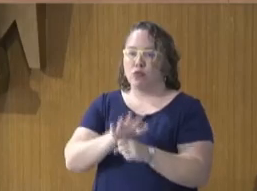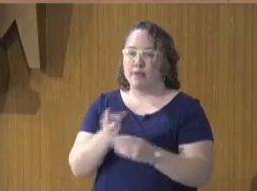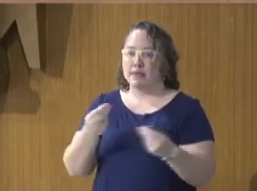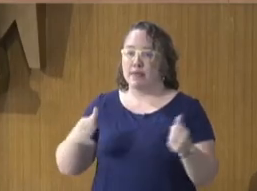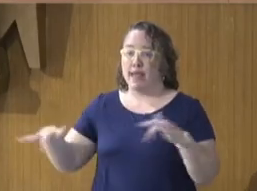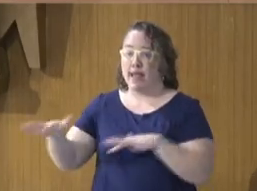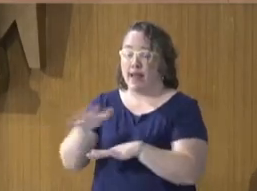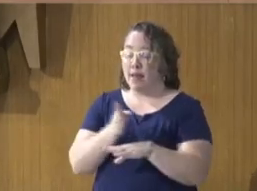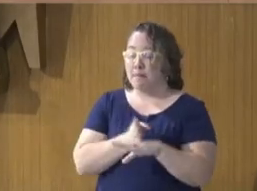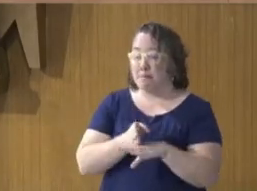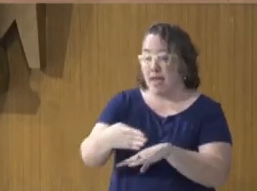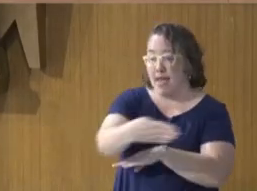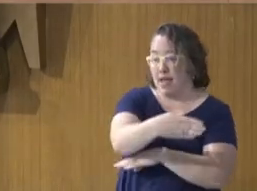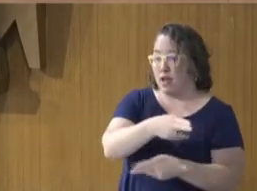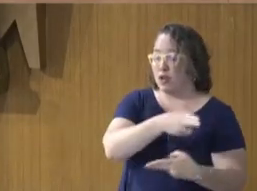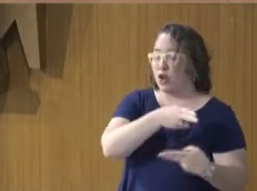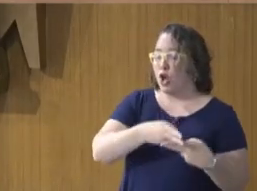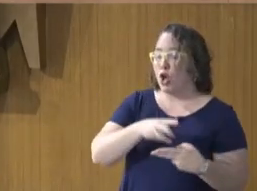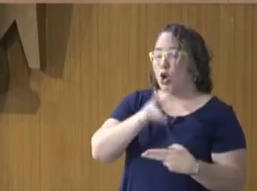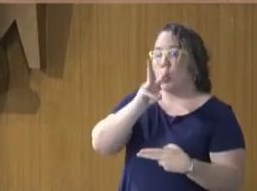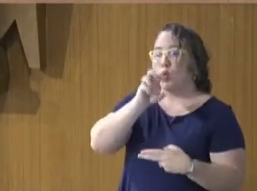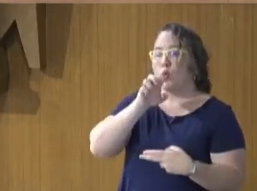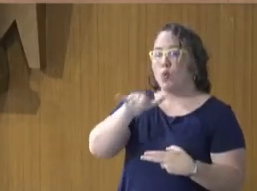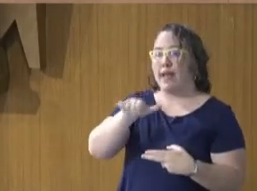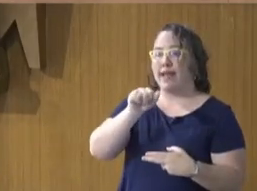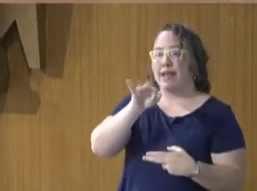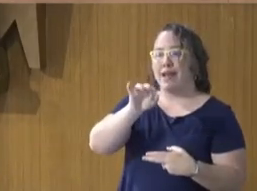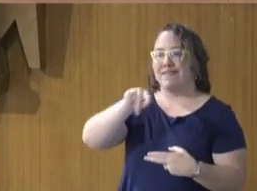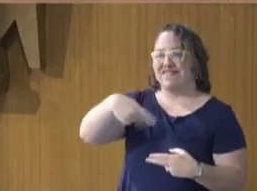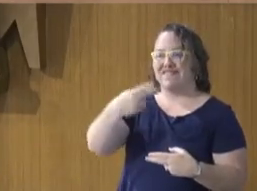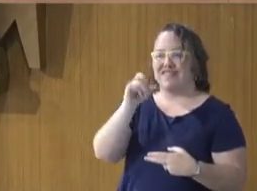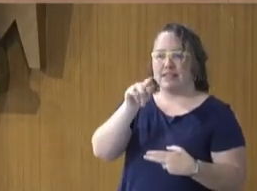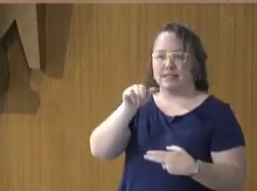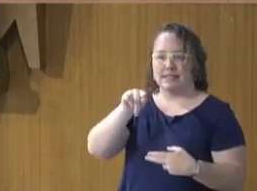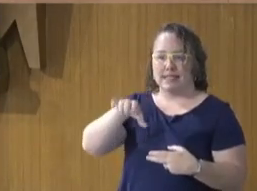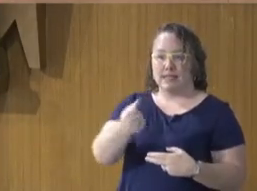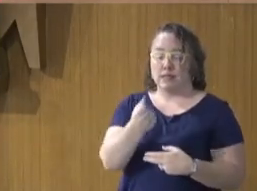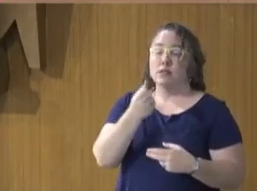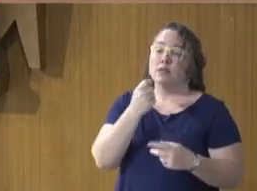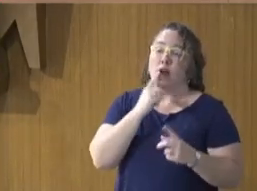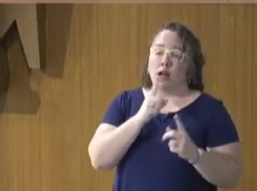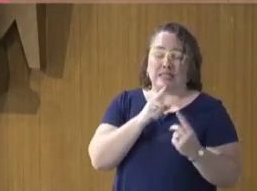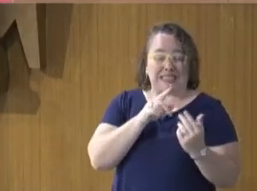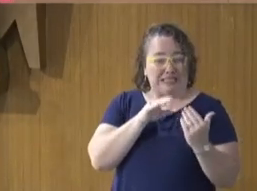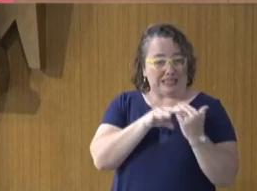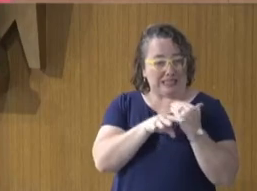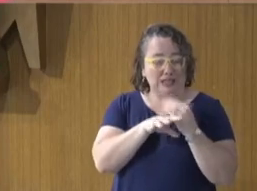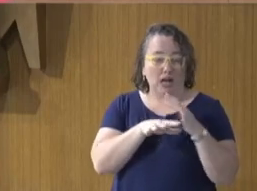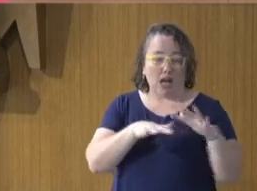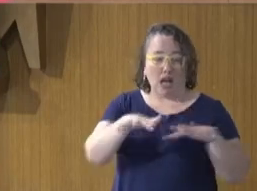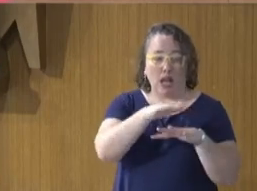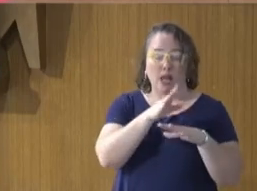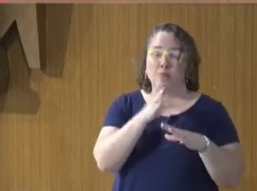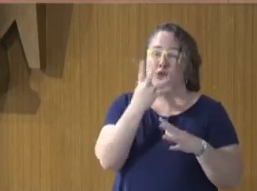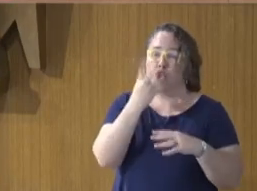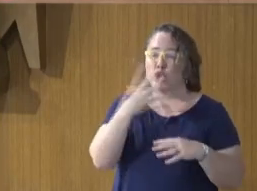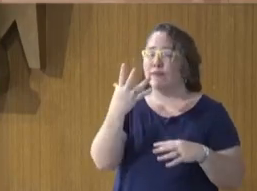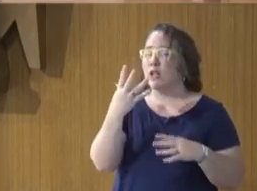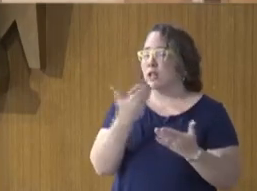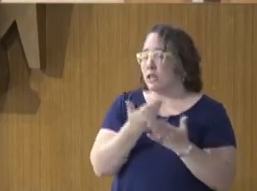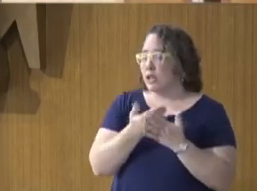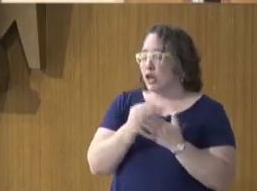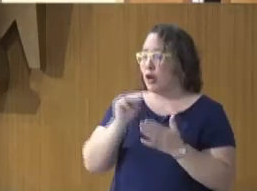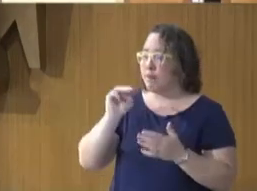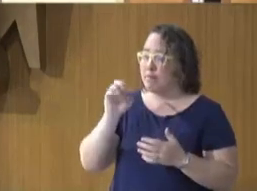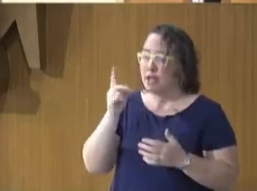main road was called the Way of the Philistines. And it was a highway that ran along the coast of the Mediterranean Sea.